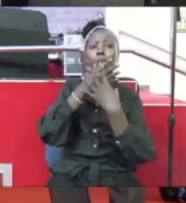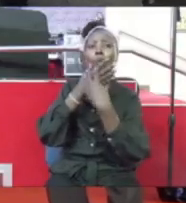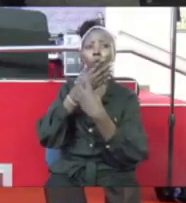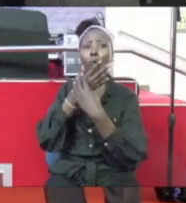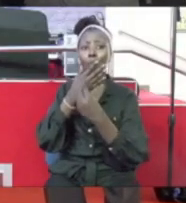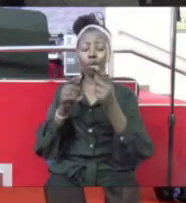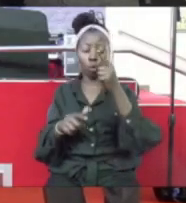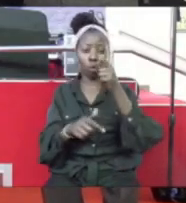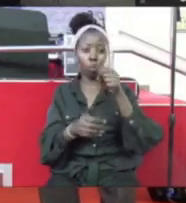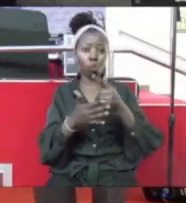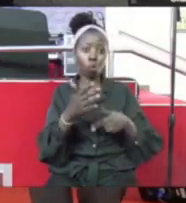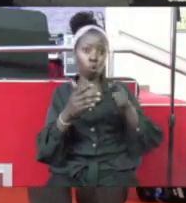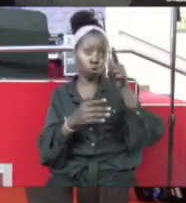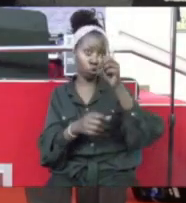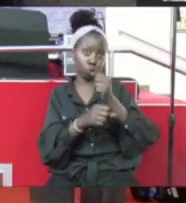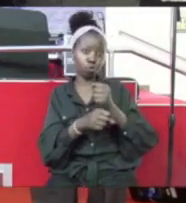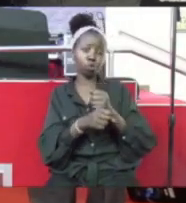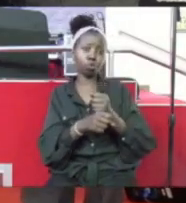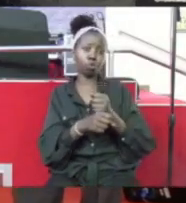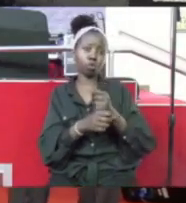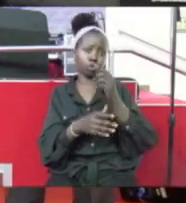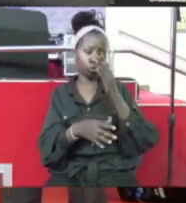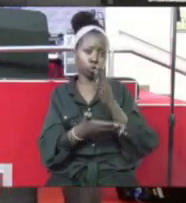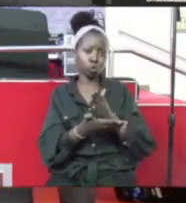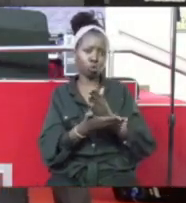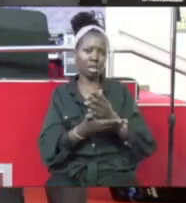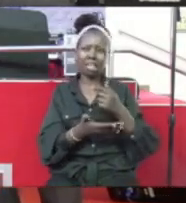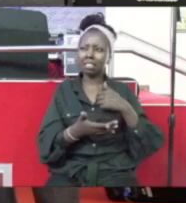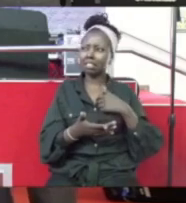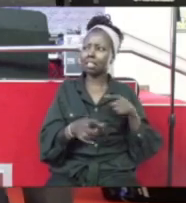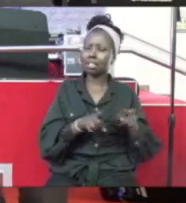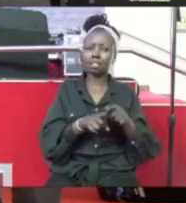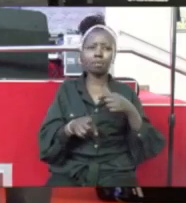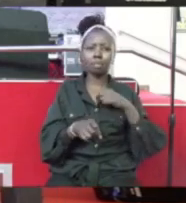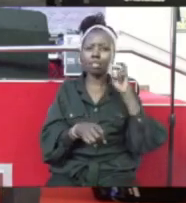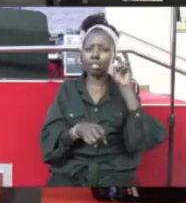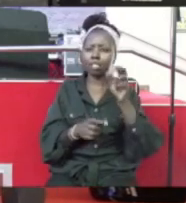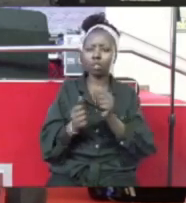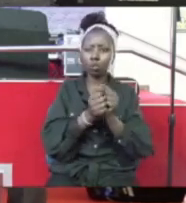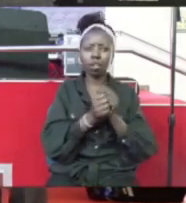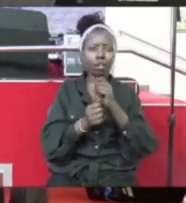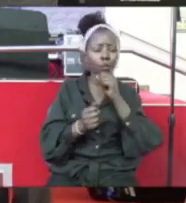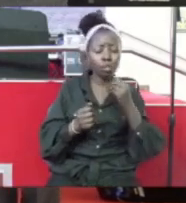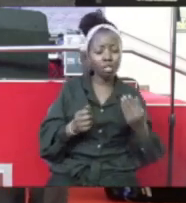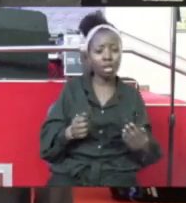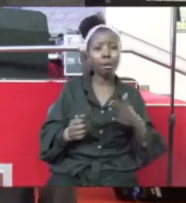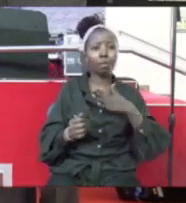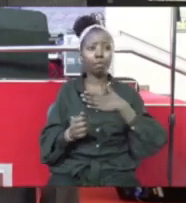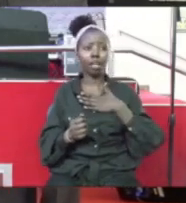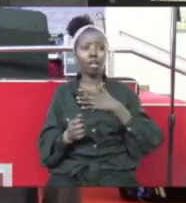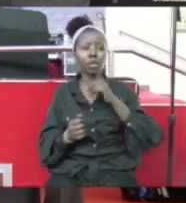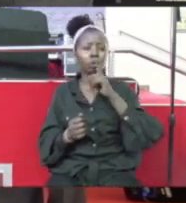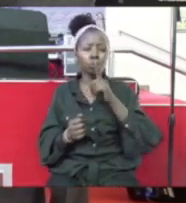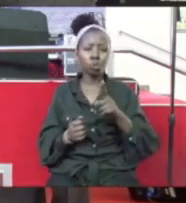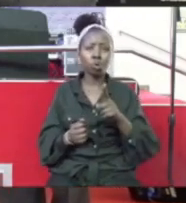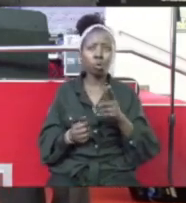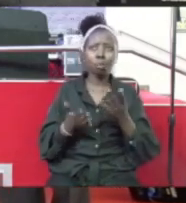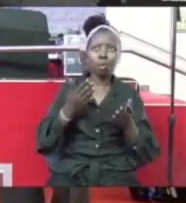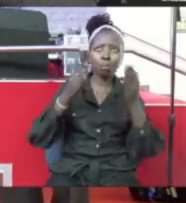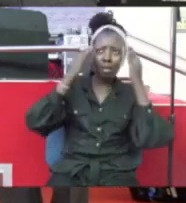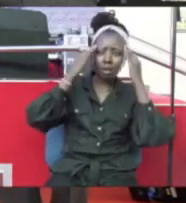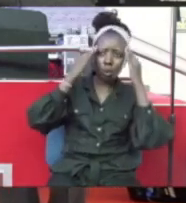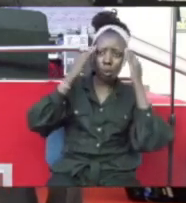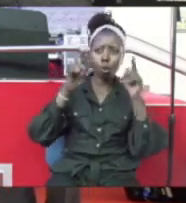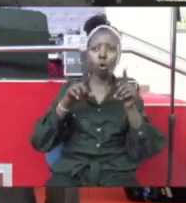sana wanapofanya kila wanachoona. And I have seen that with my sons. Na nimeona hilo na watoto wangu. So knowingly or unknowingly,